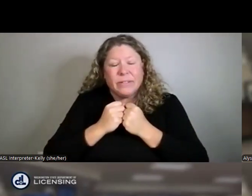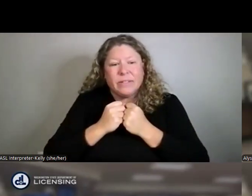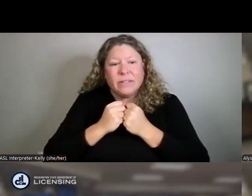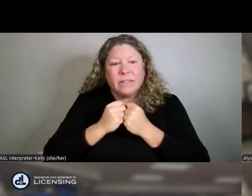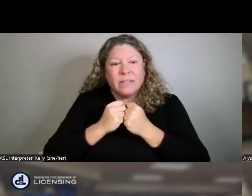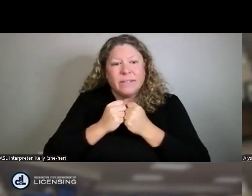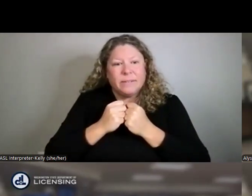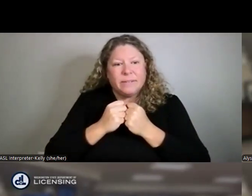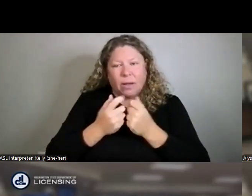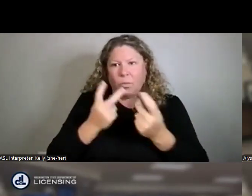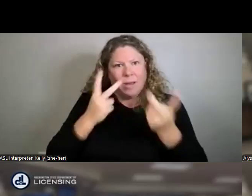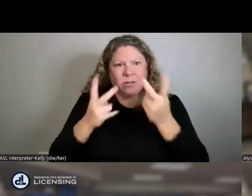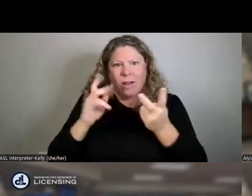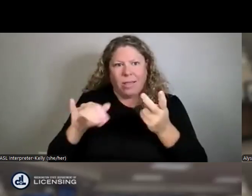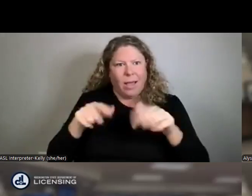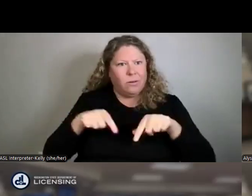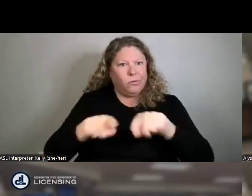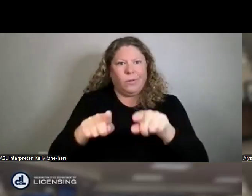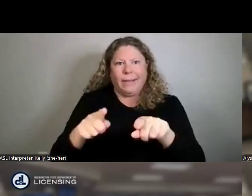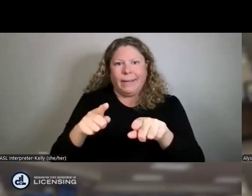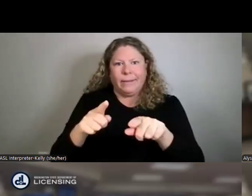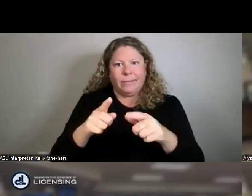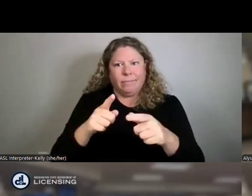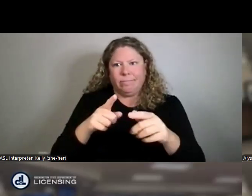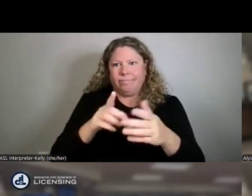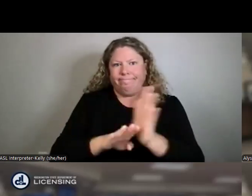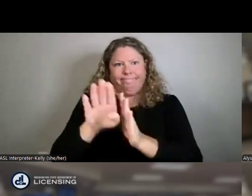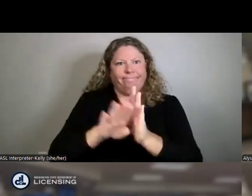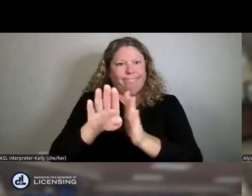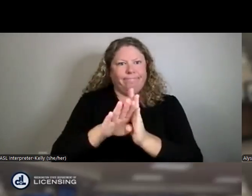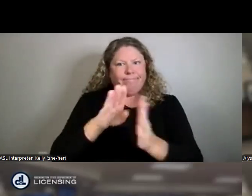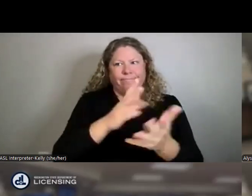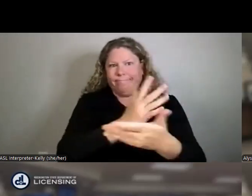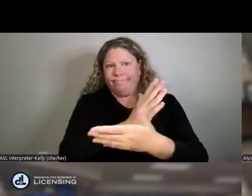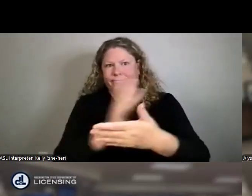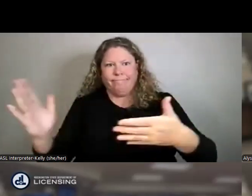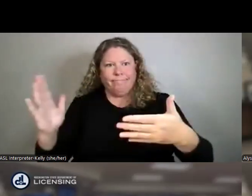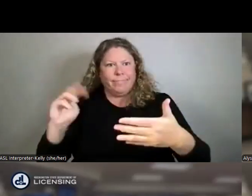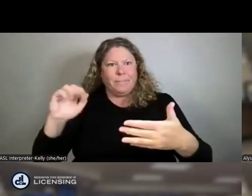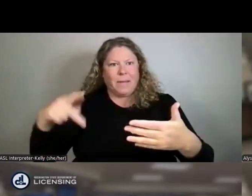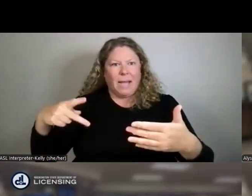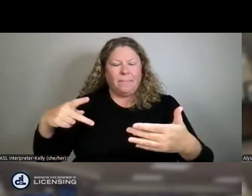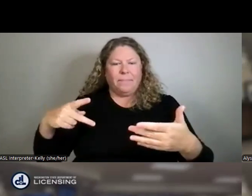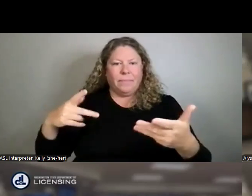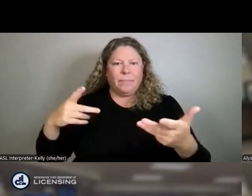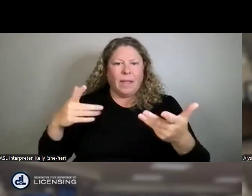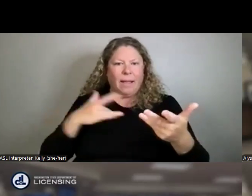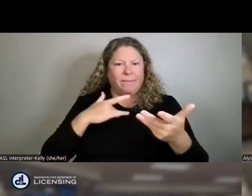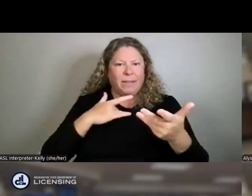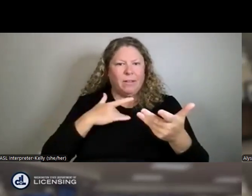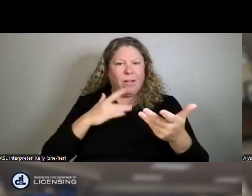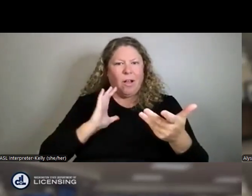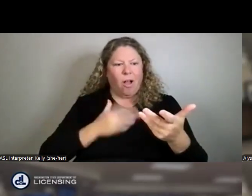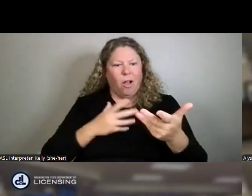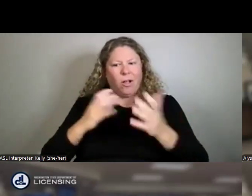other throughout this experience, and we've just have a lot of trust and partnership between our customer